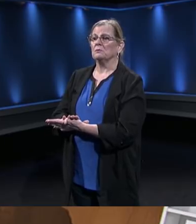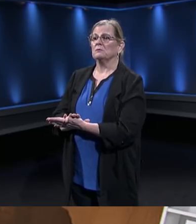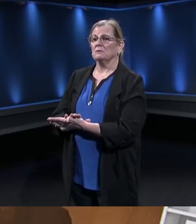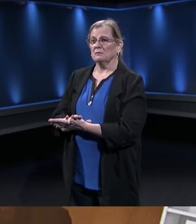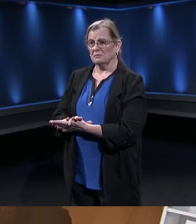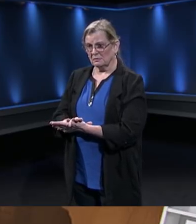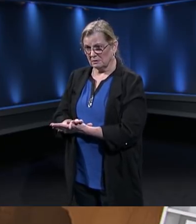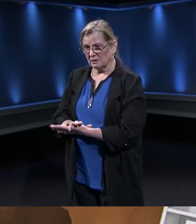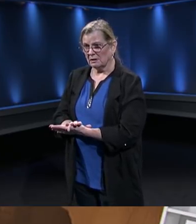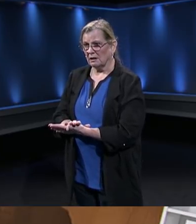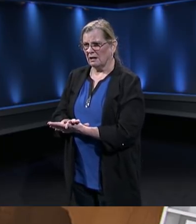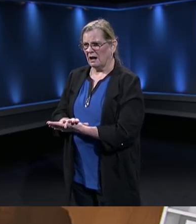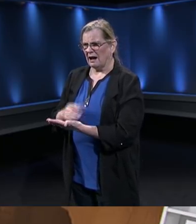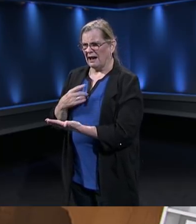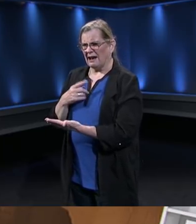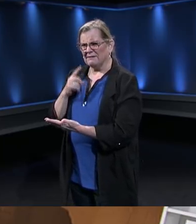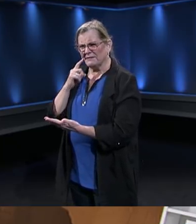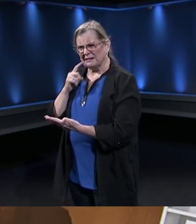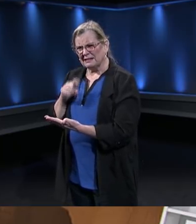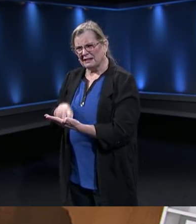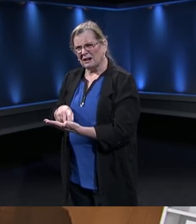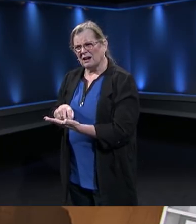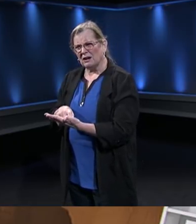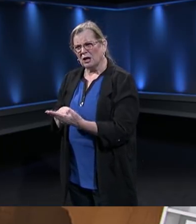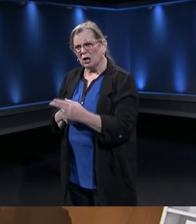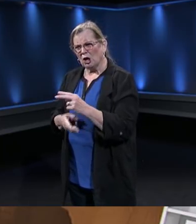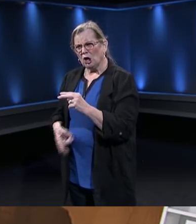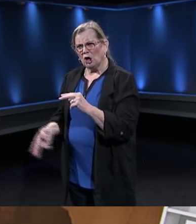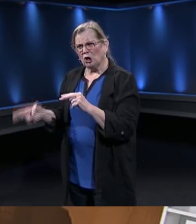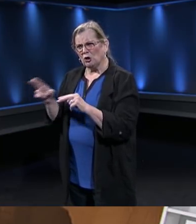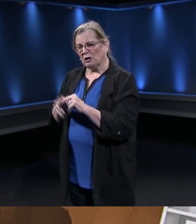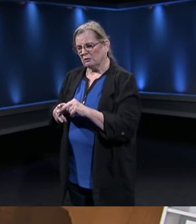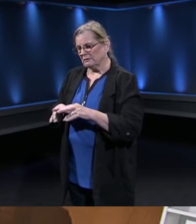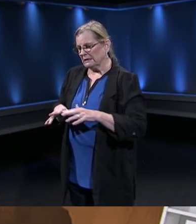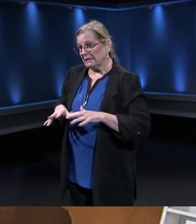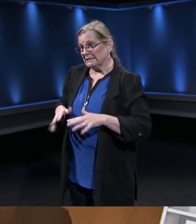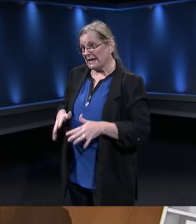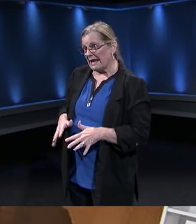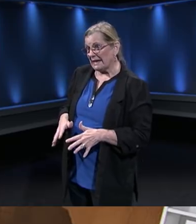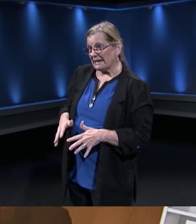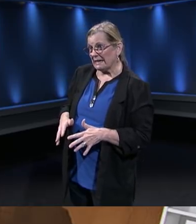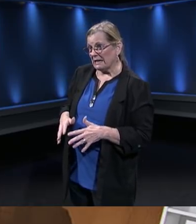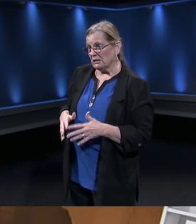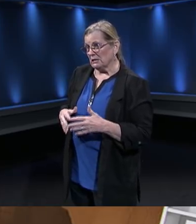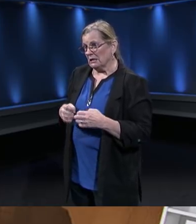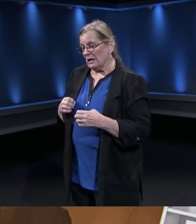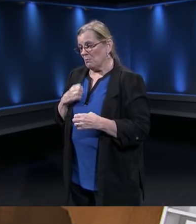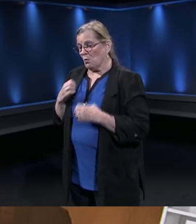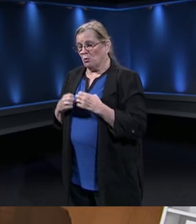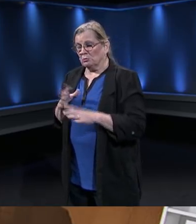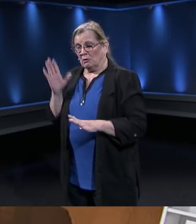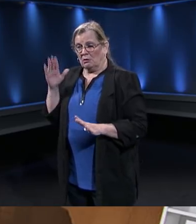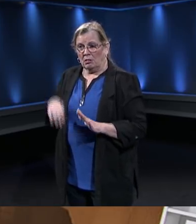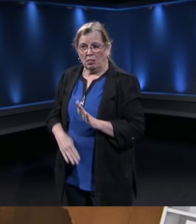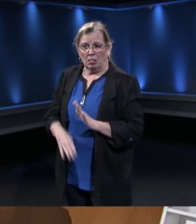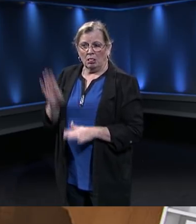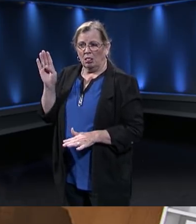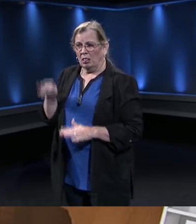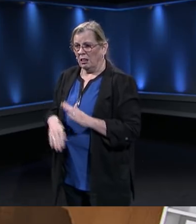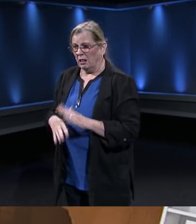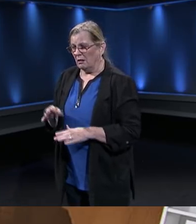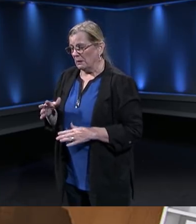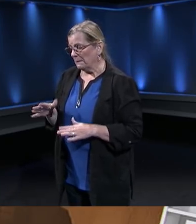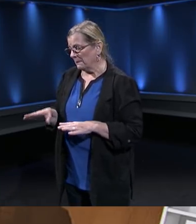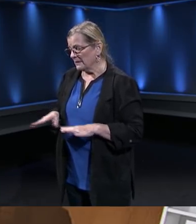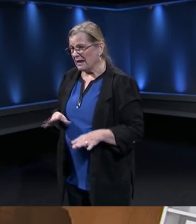seen a lot of increased anxiety, mood swings, and just really volatile behavior without getting the stimulation